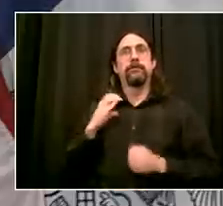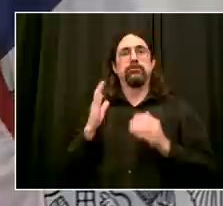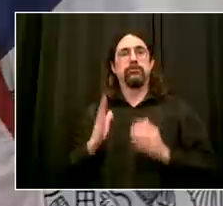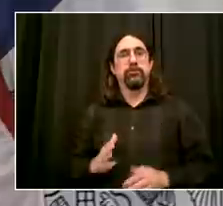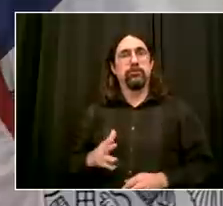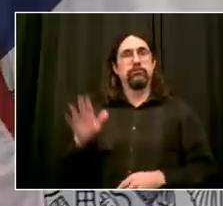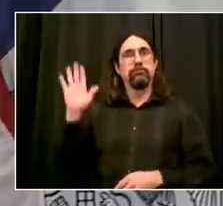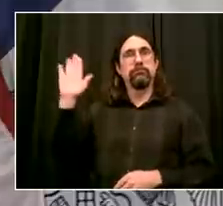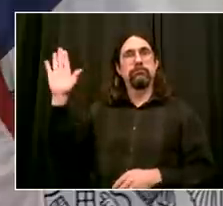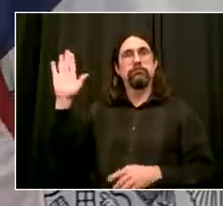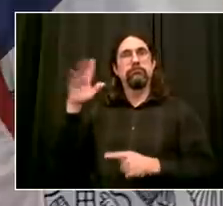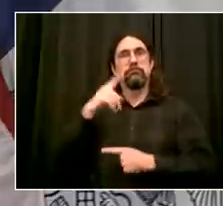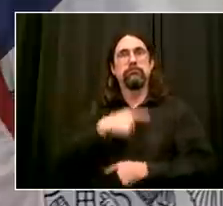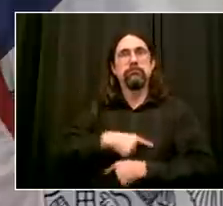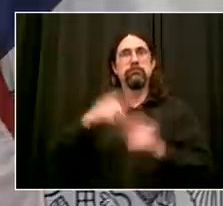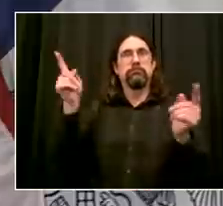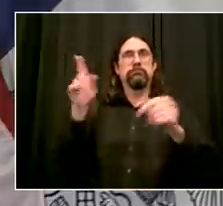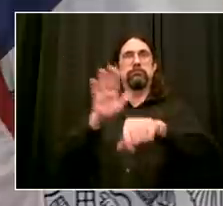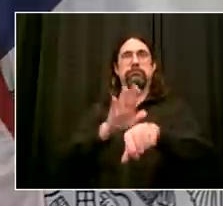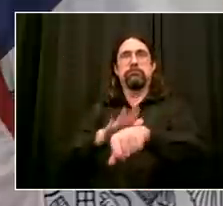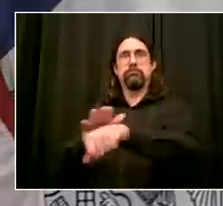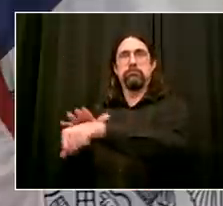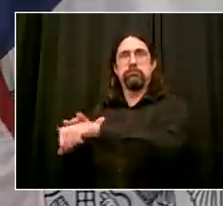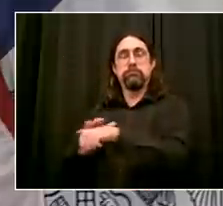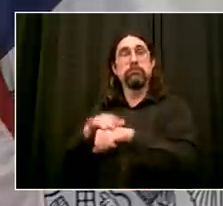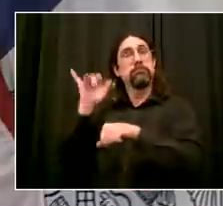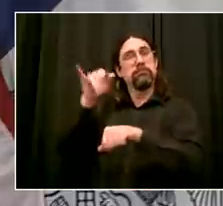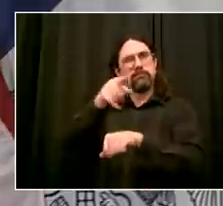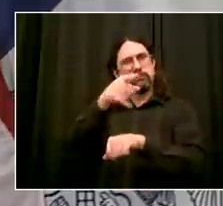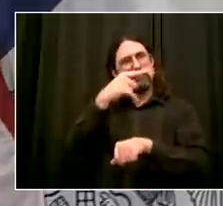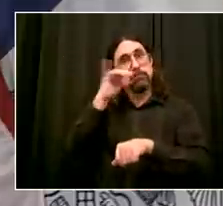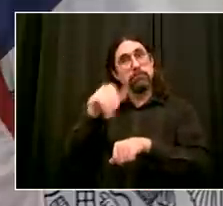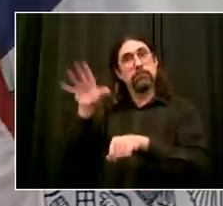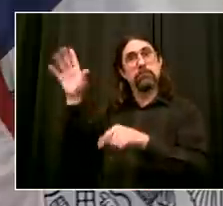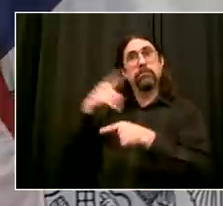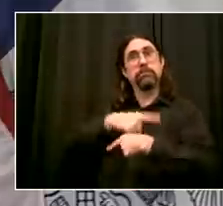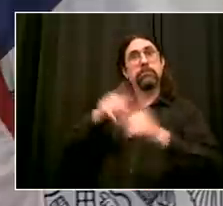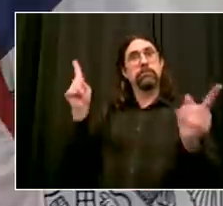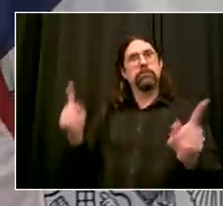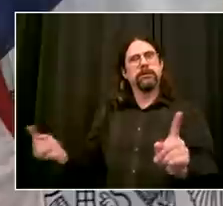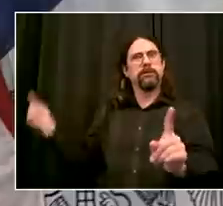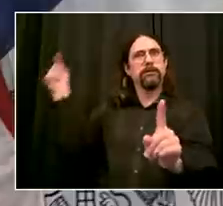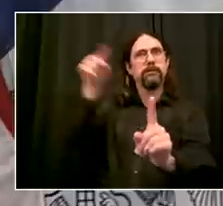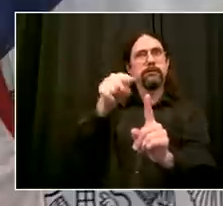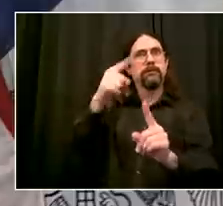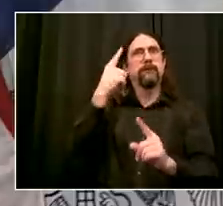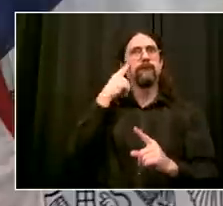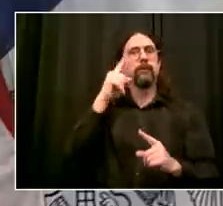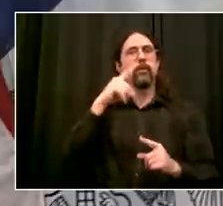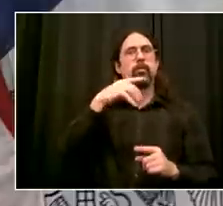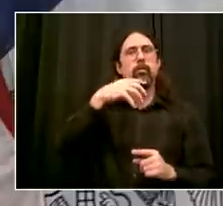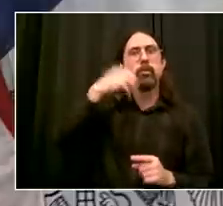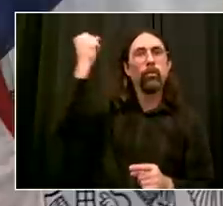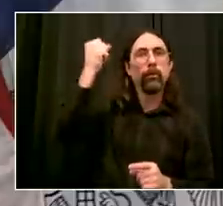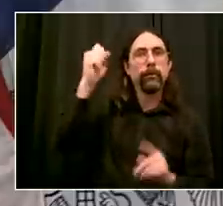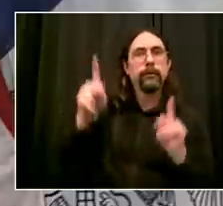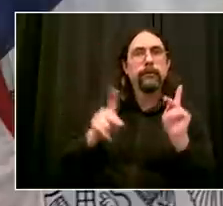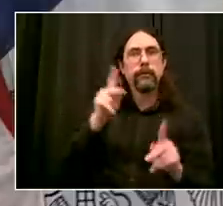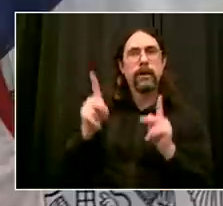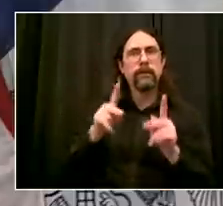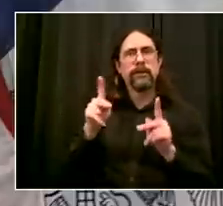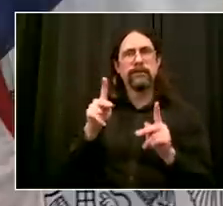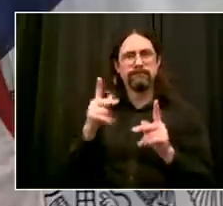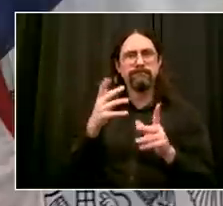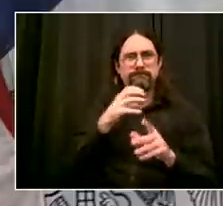you know, gonna what happens after this? Should this be interpreted maybe as leading up to broader stay-at-home orders like we